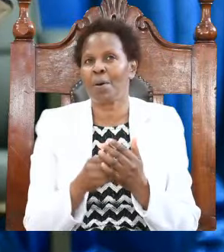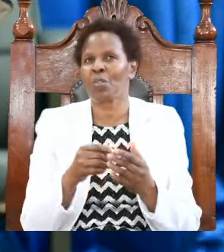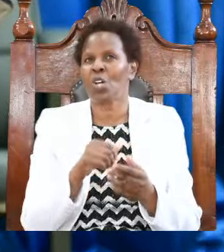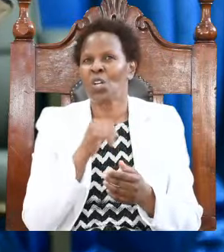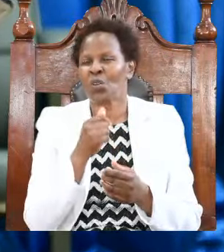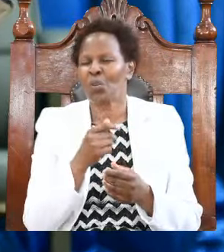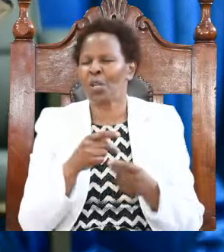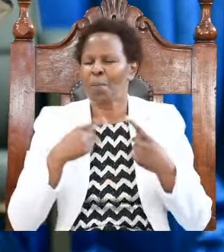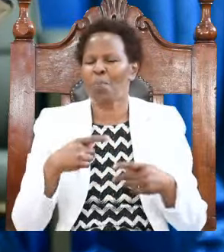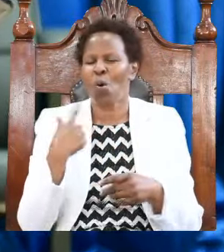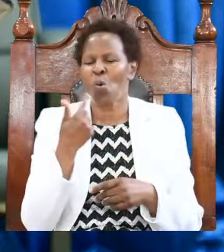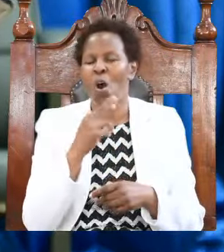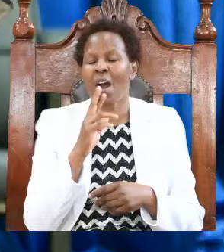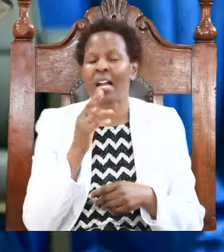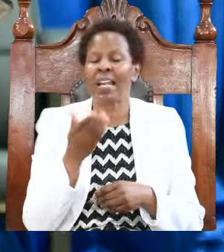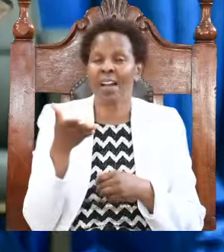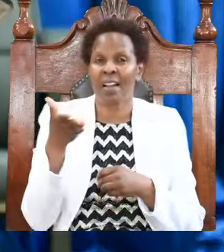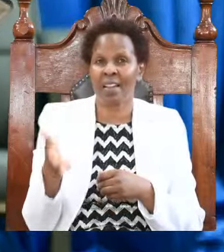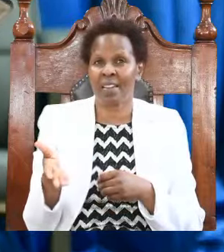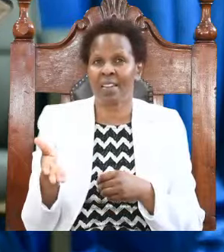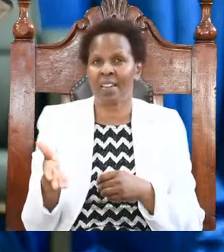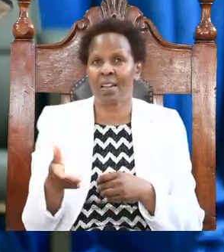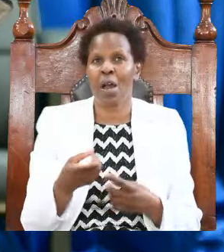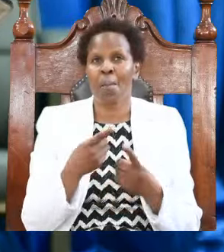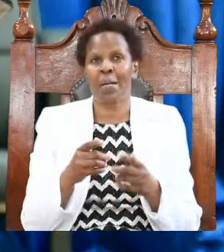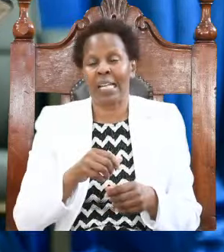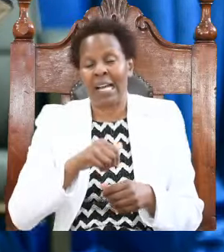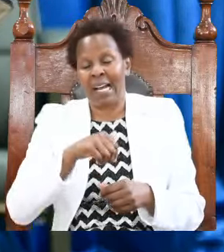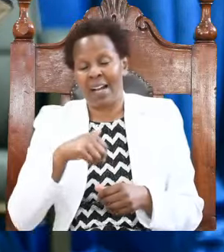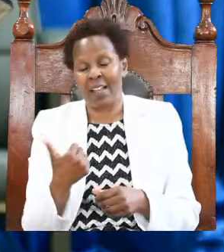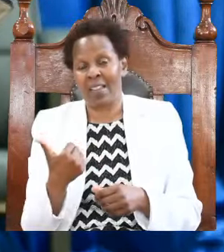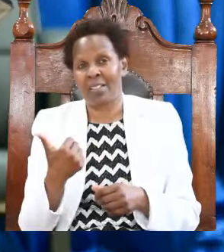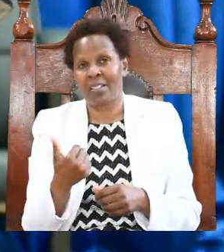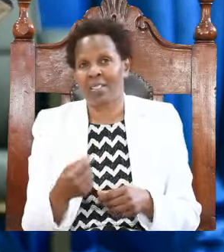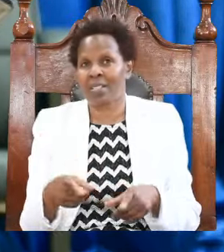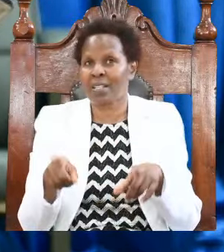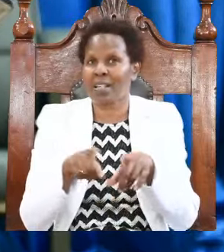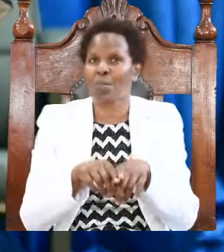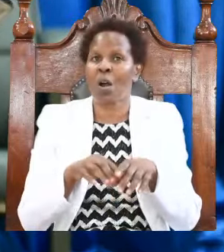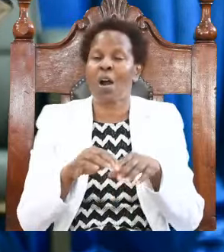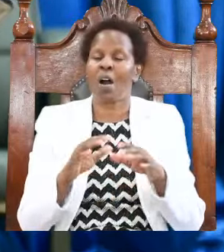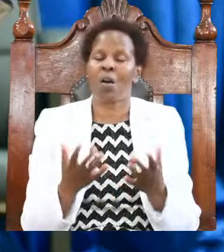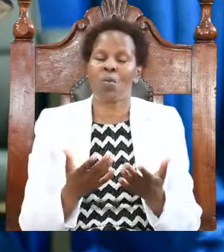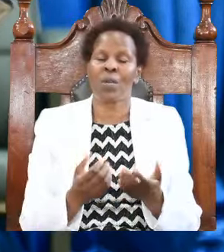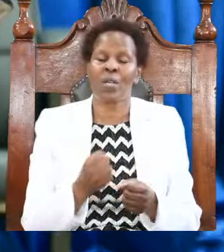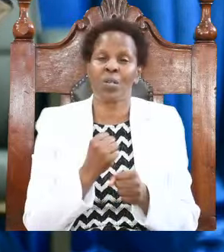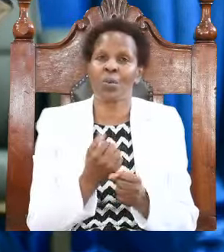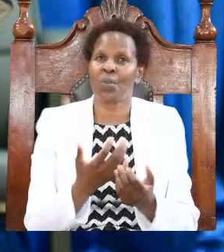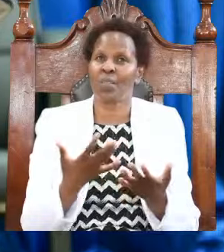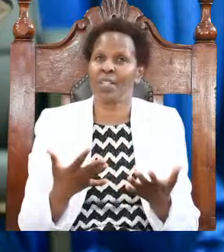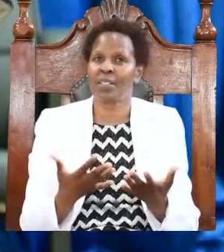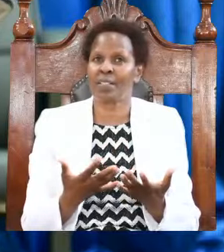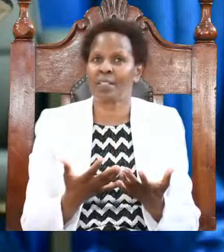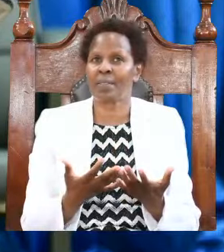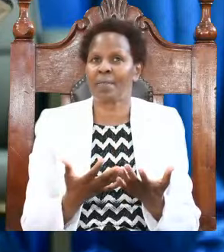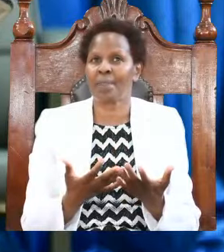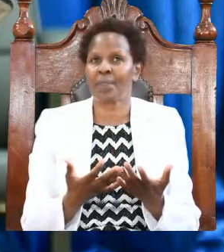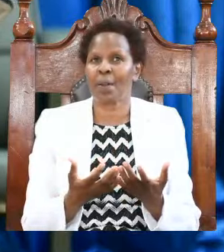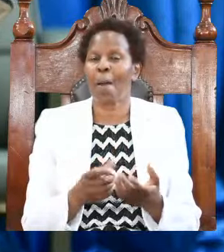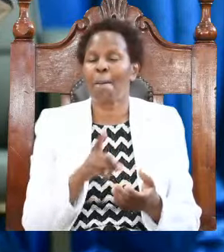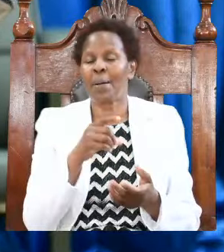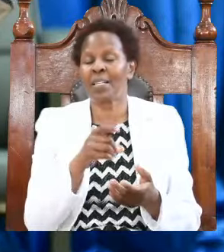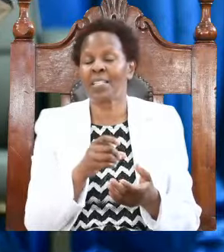who are here, but also thinking about those others. How we do whatever it is that we do should have an impact